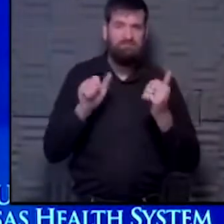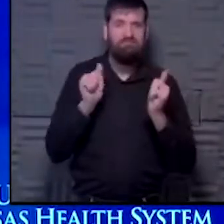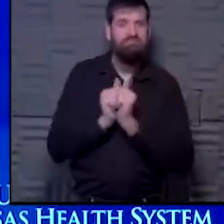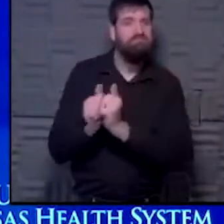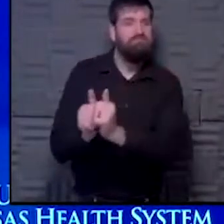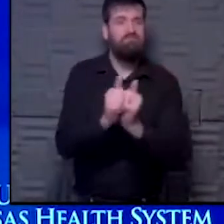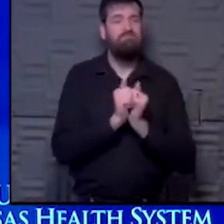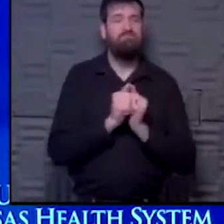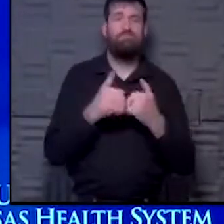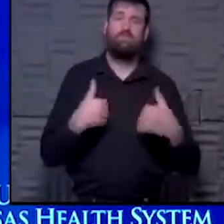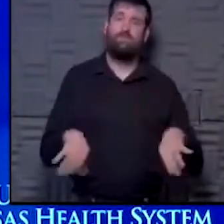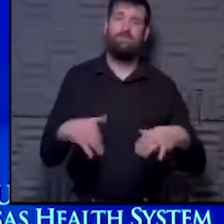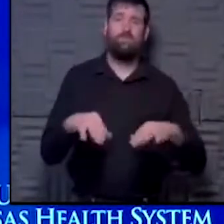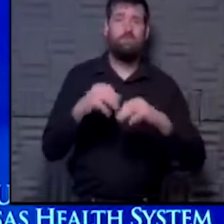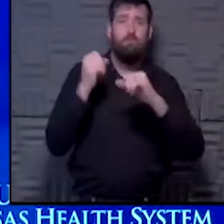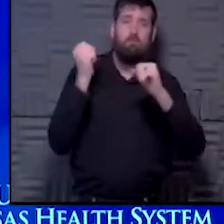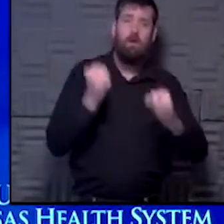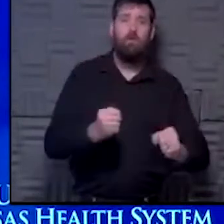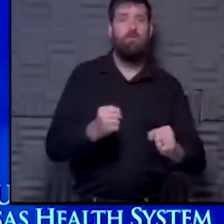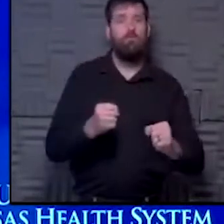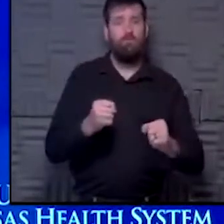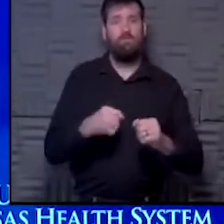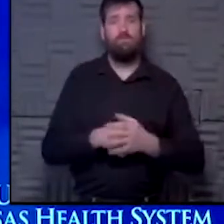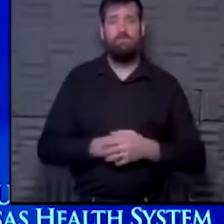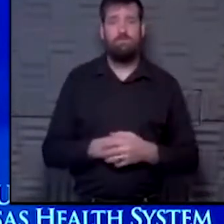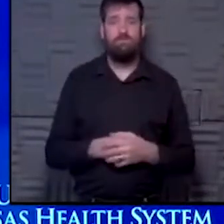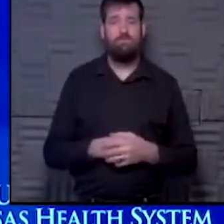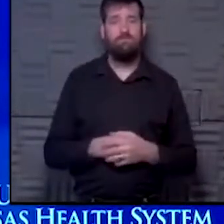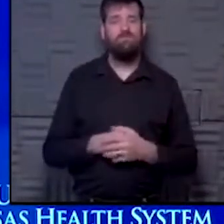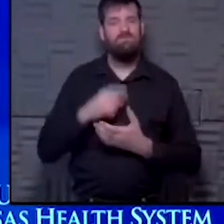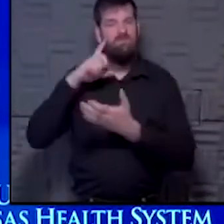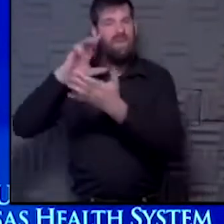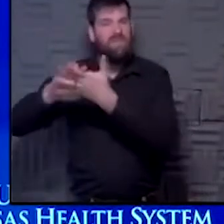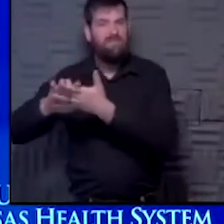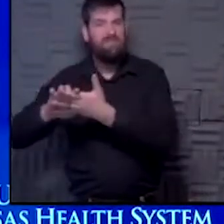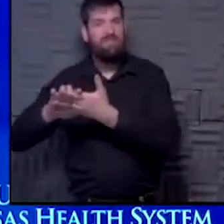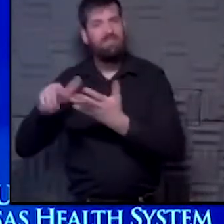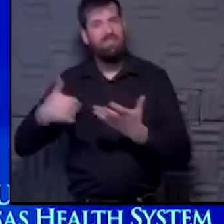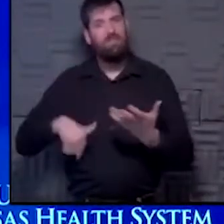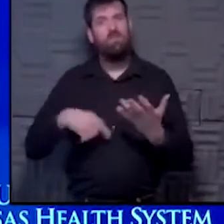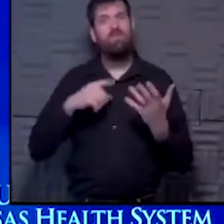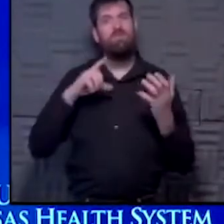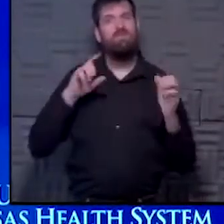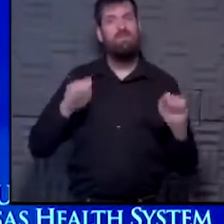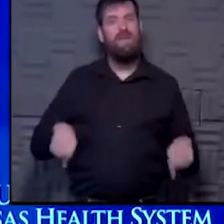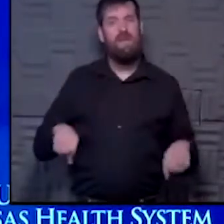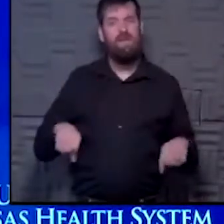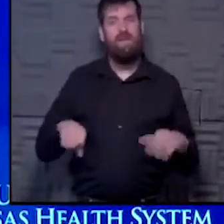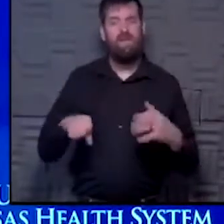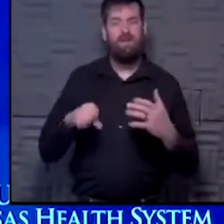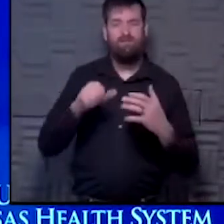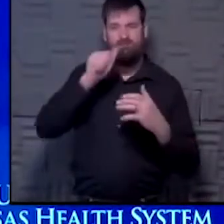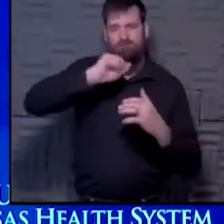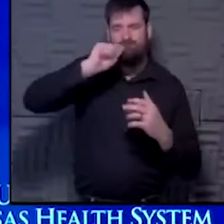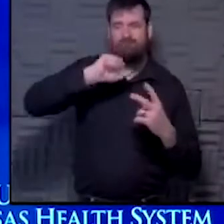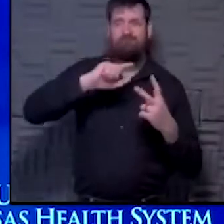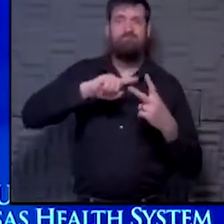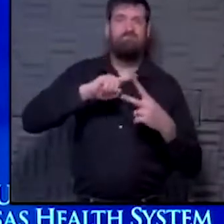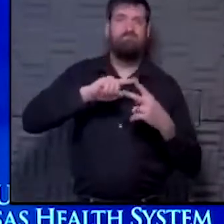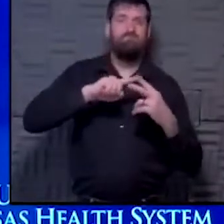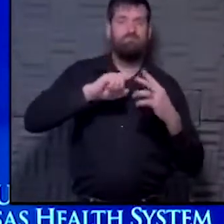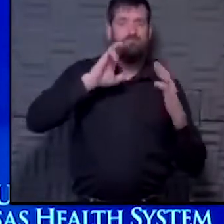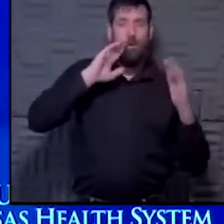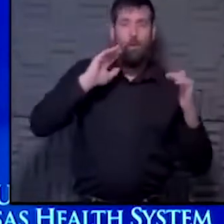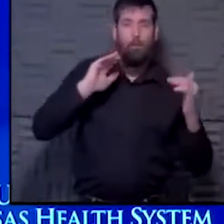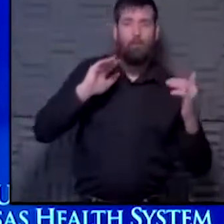powerful, powerful force, because, faith that we can get through this, and faith in each other that we'll work together to do it, hope